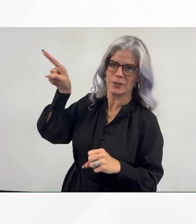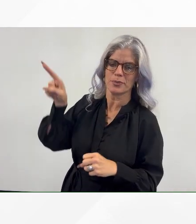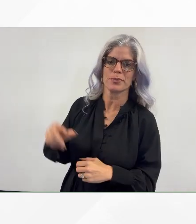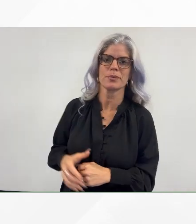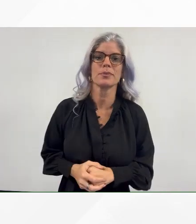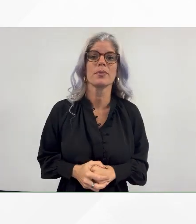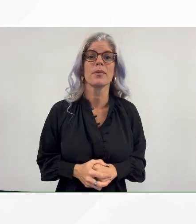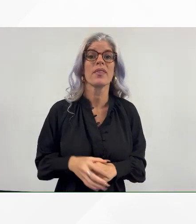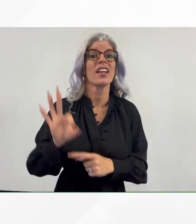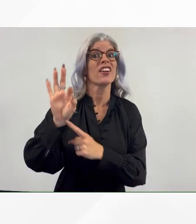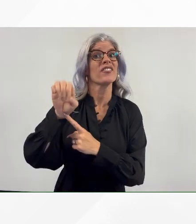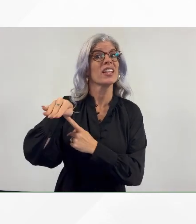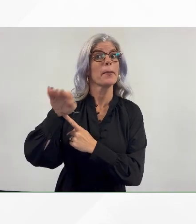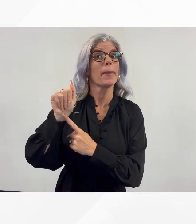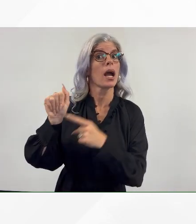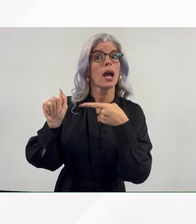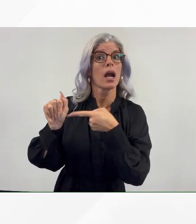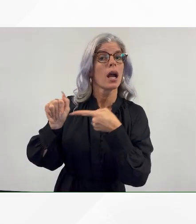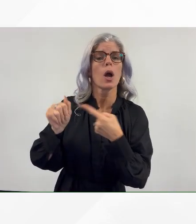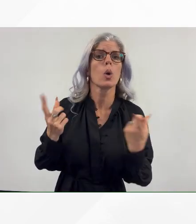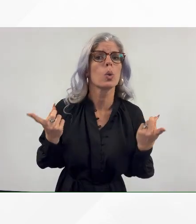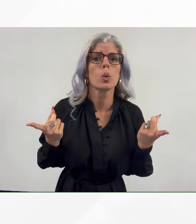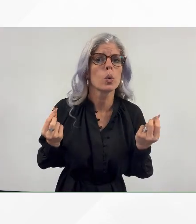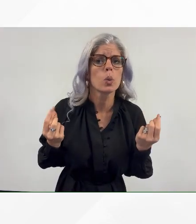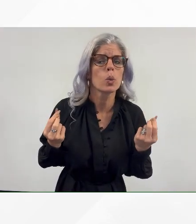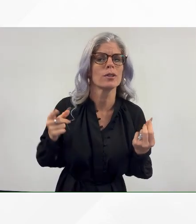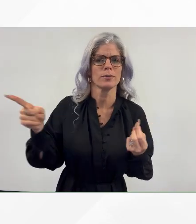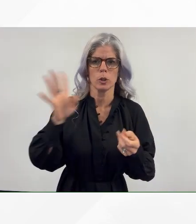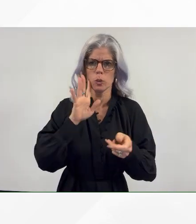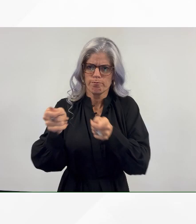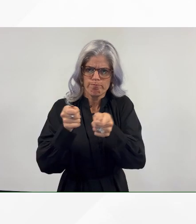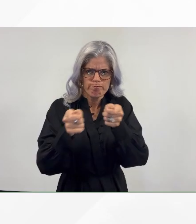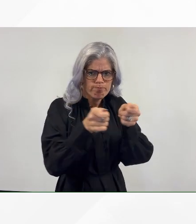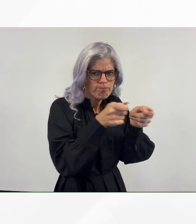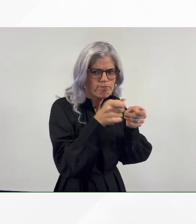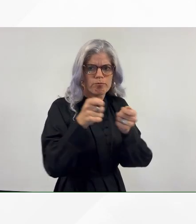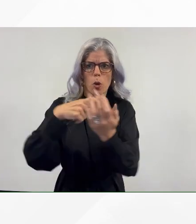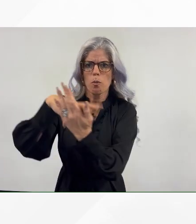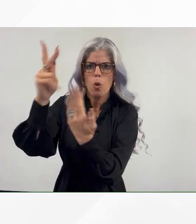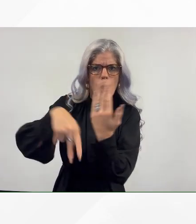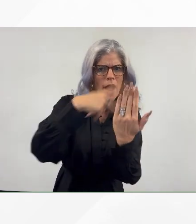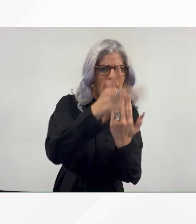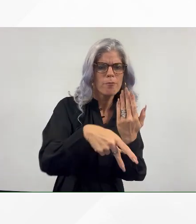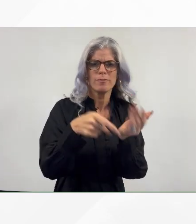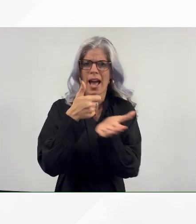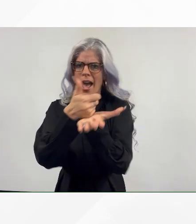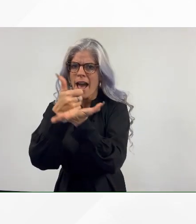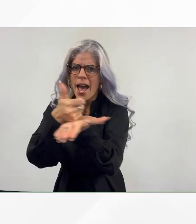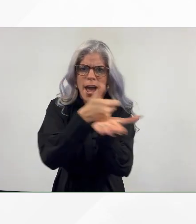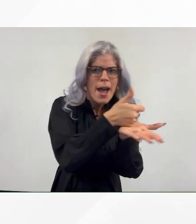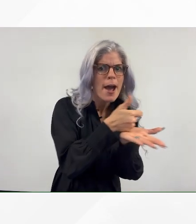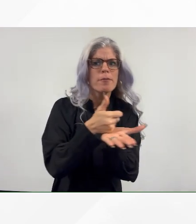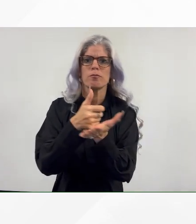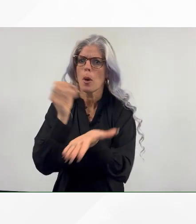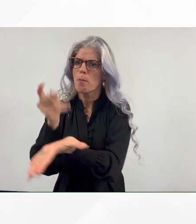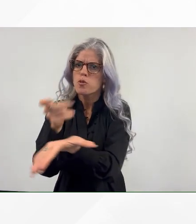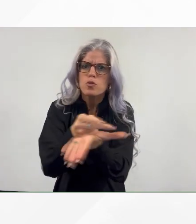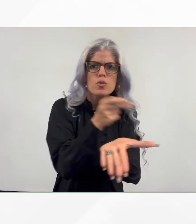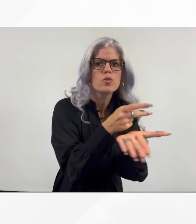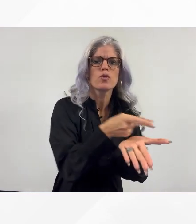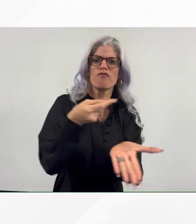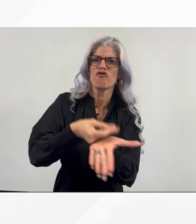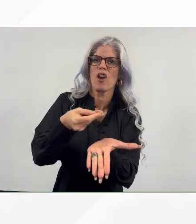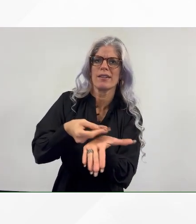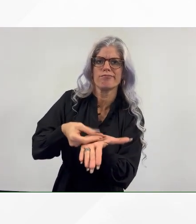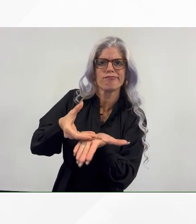awarded. You, the applicant or subrecipient, are responsible for identifying the damages, providing documentation, and managing